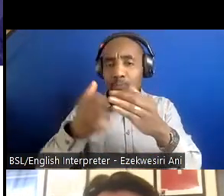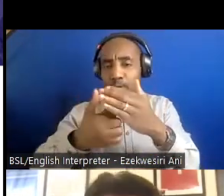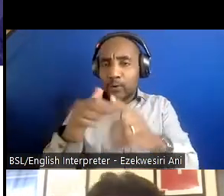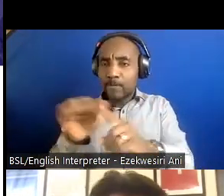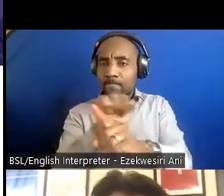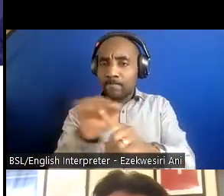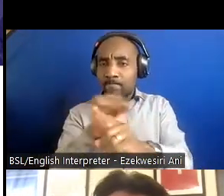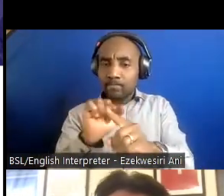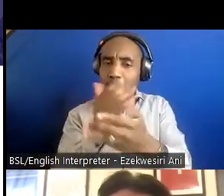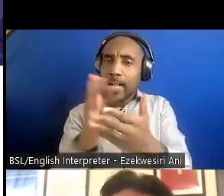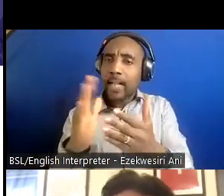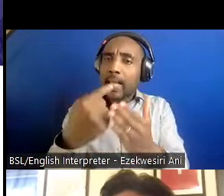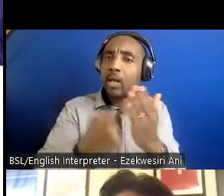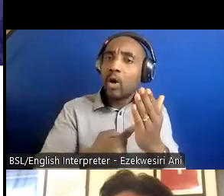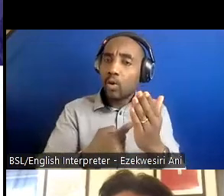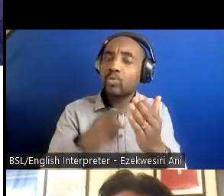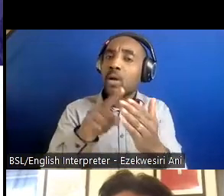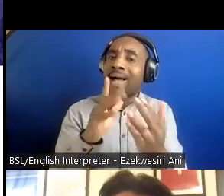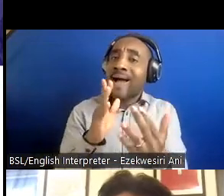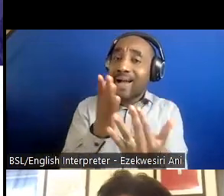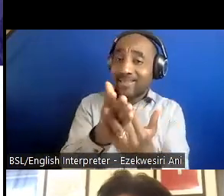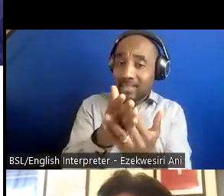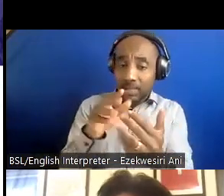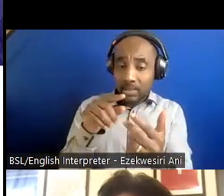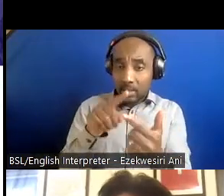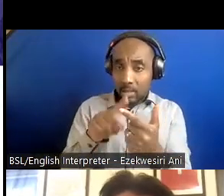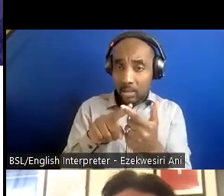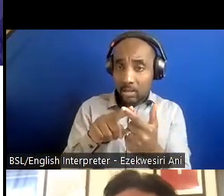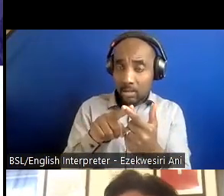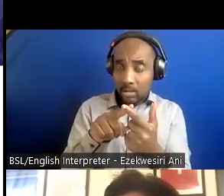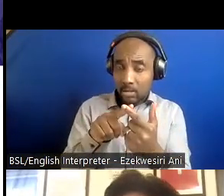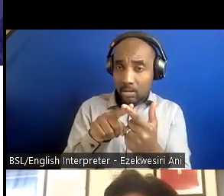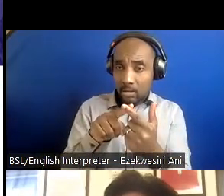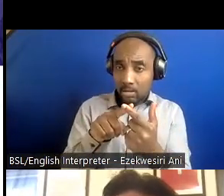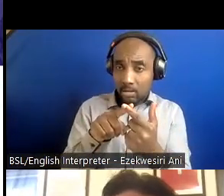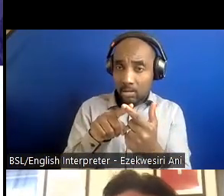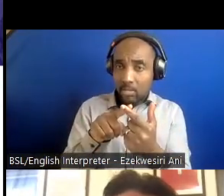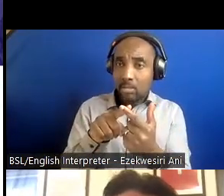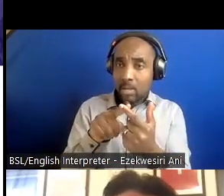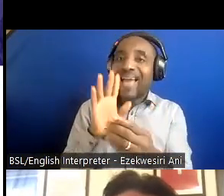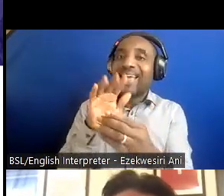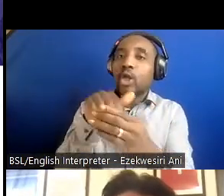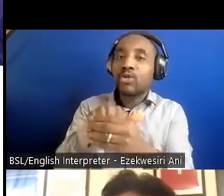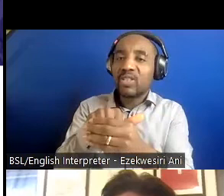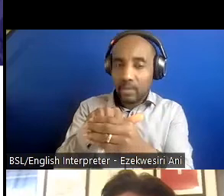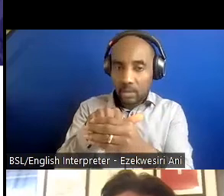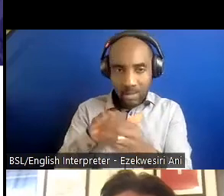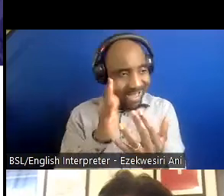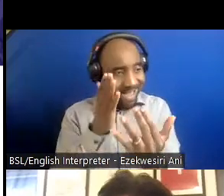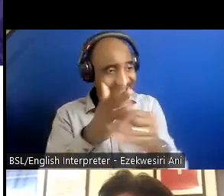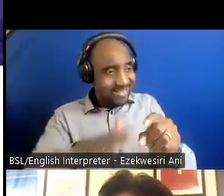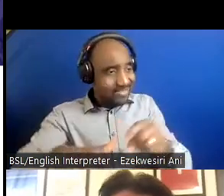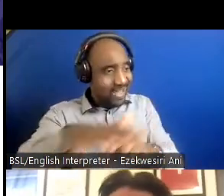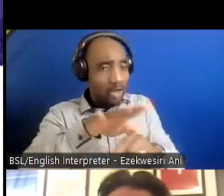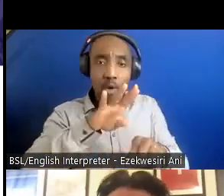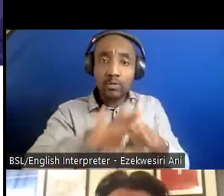put accessibility and inclusivity at its heart. Improving access to the sector means making sure that